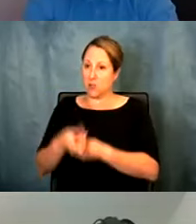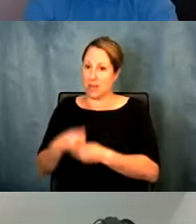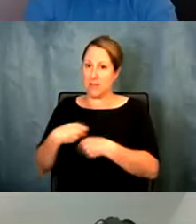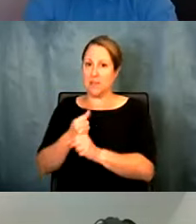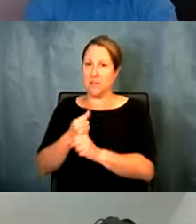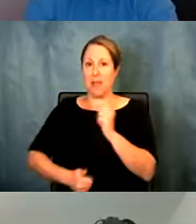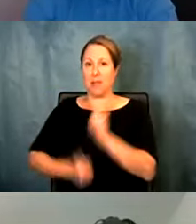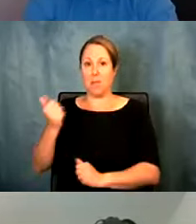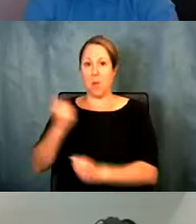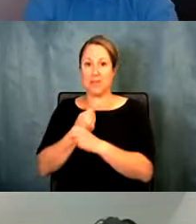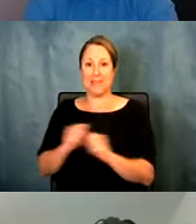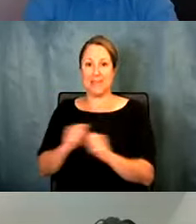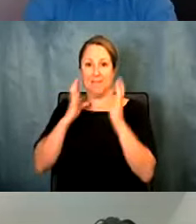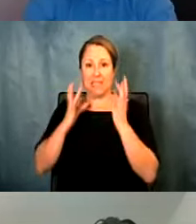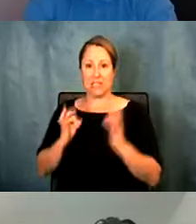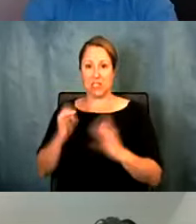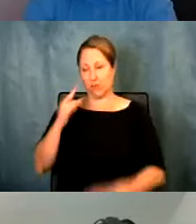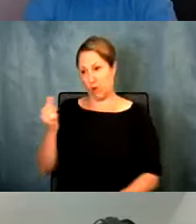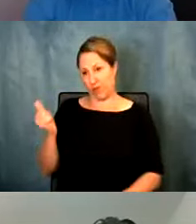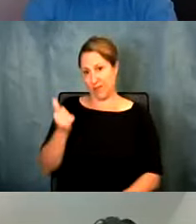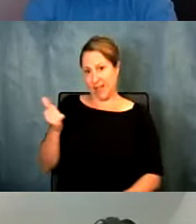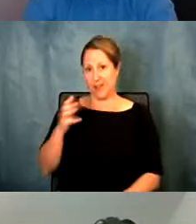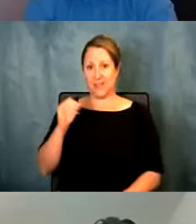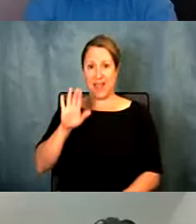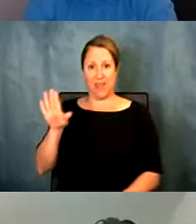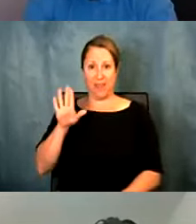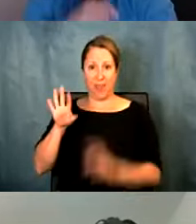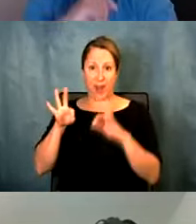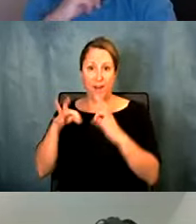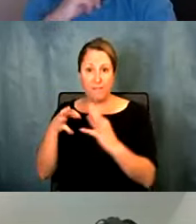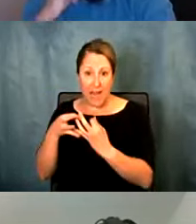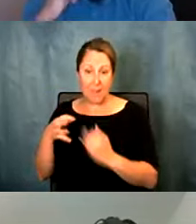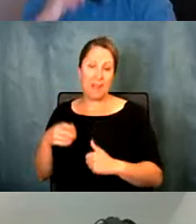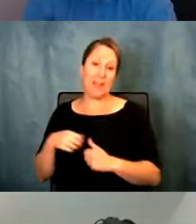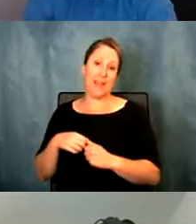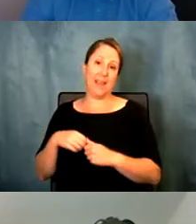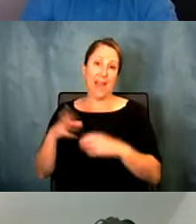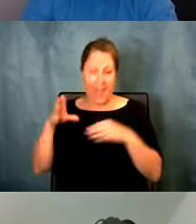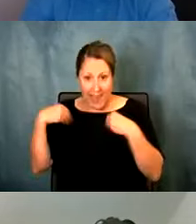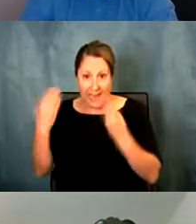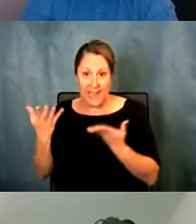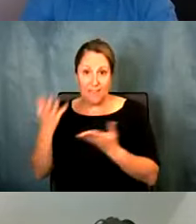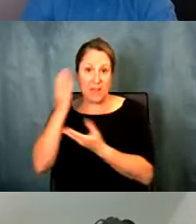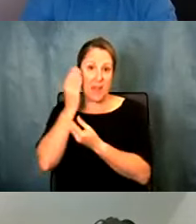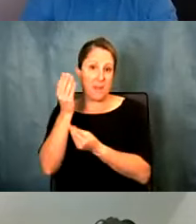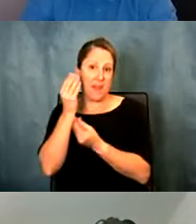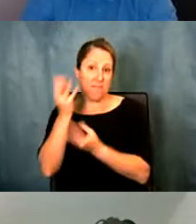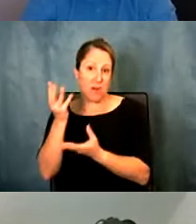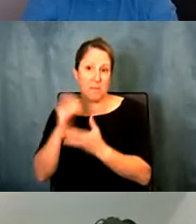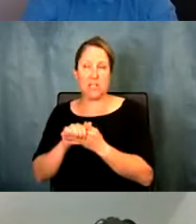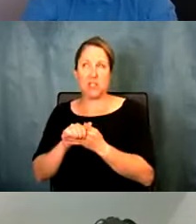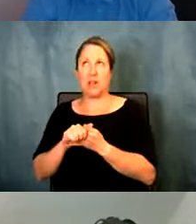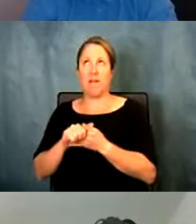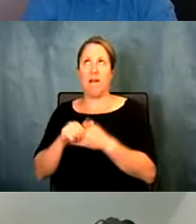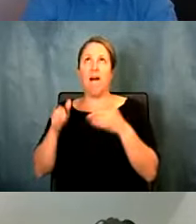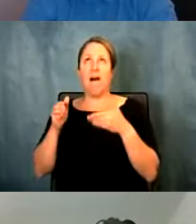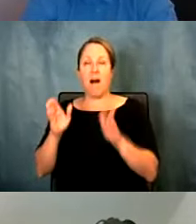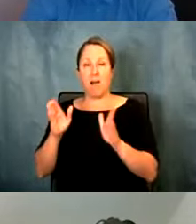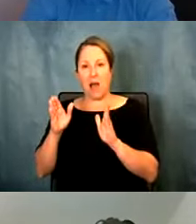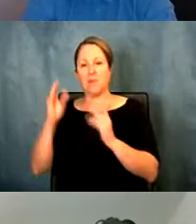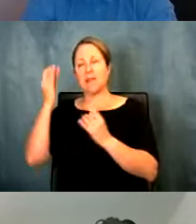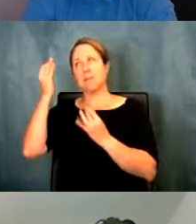and their family, and then giving them the information to do so, allows them to step away and make their